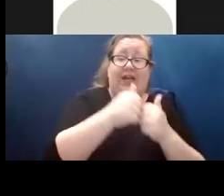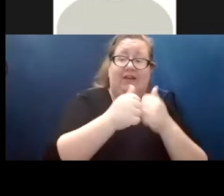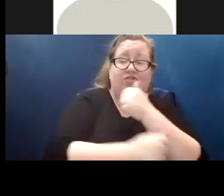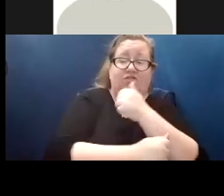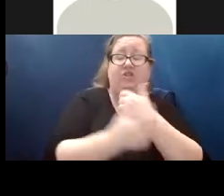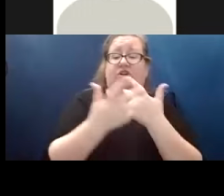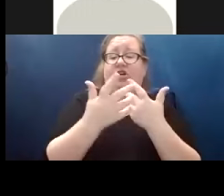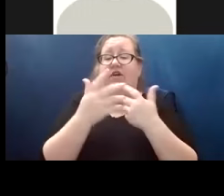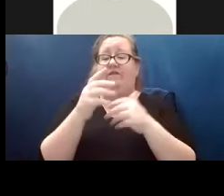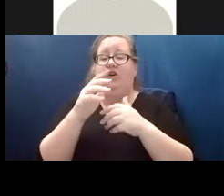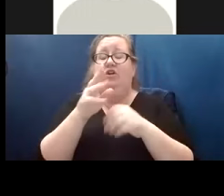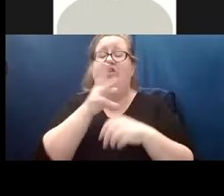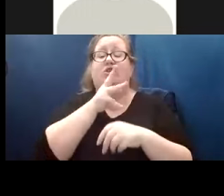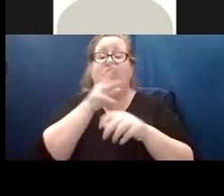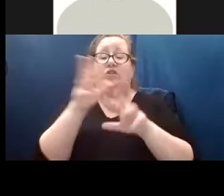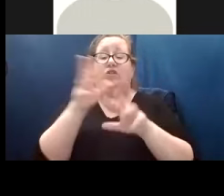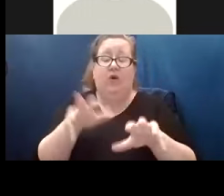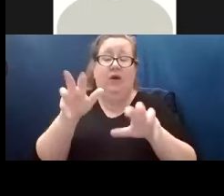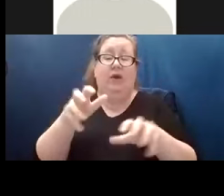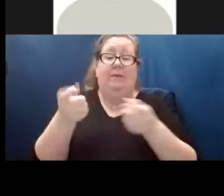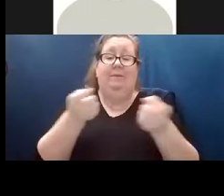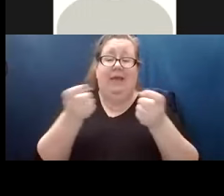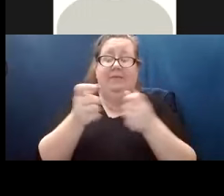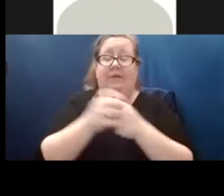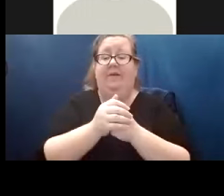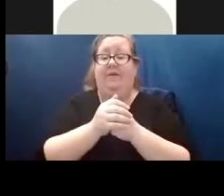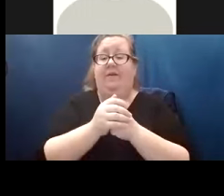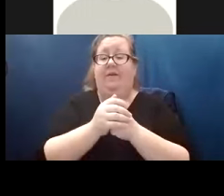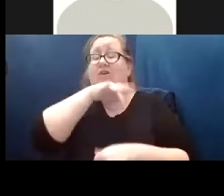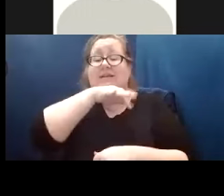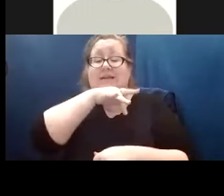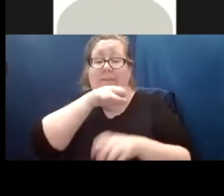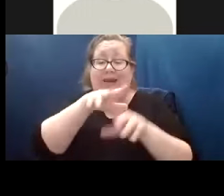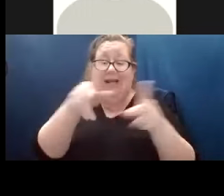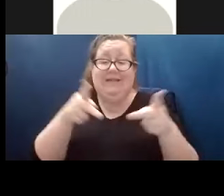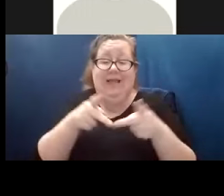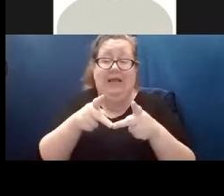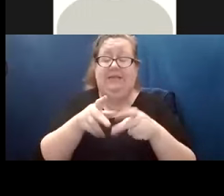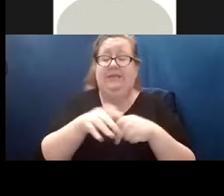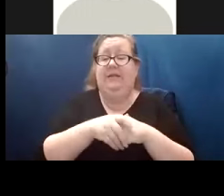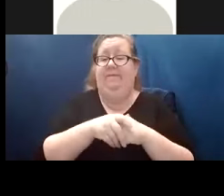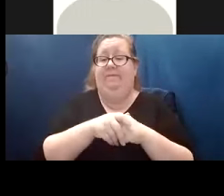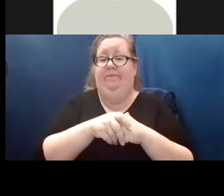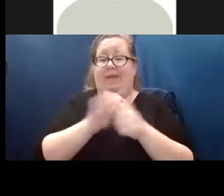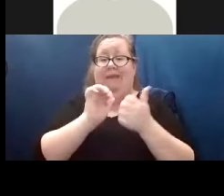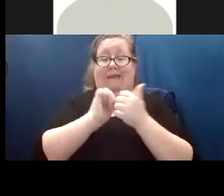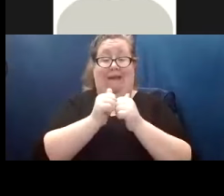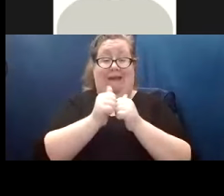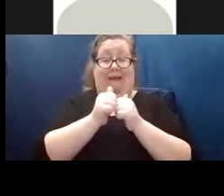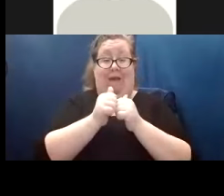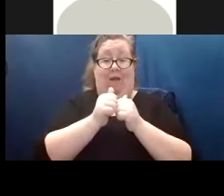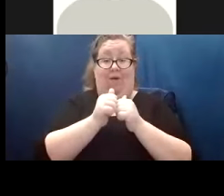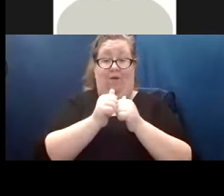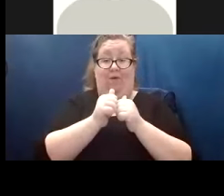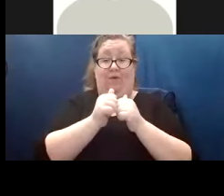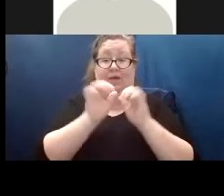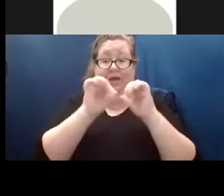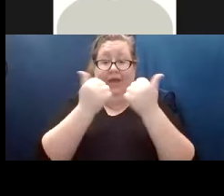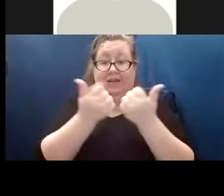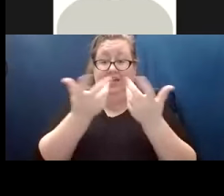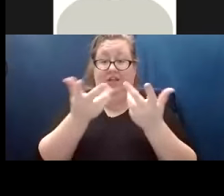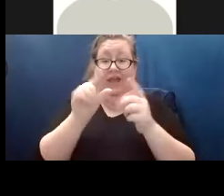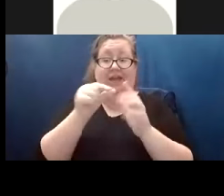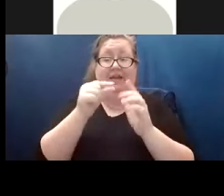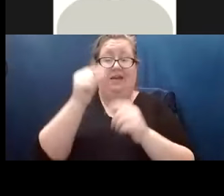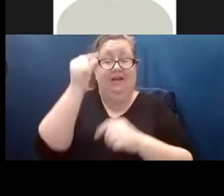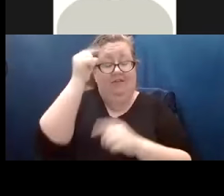management, how to deal with contaminated sites, as well as how entities governance entities are